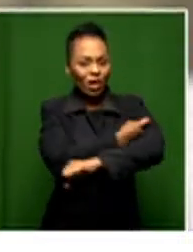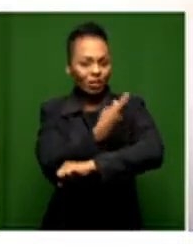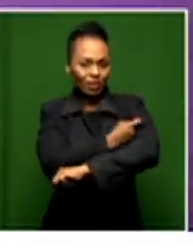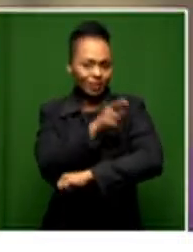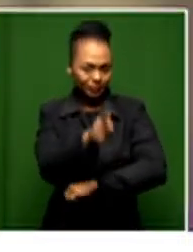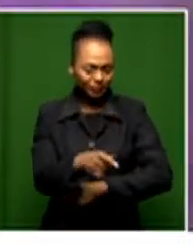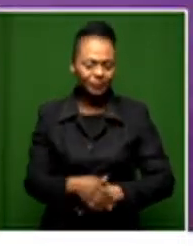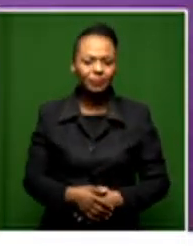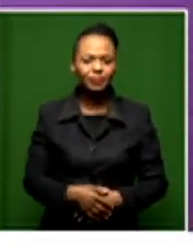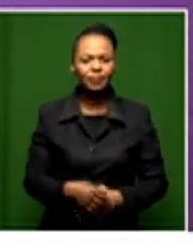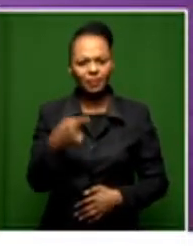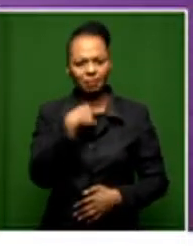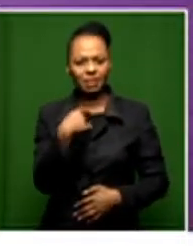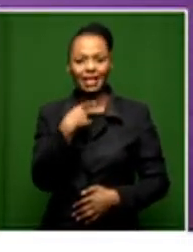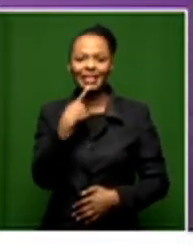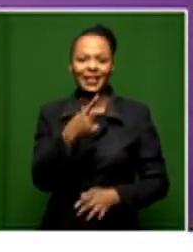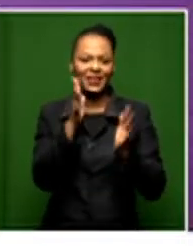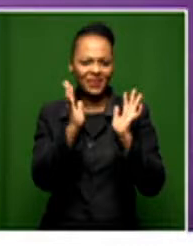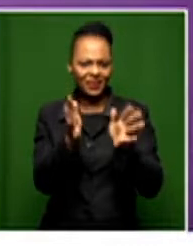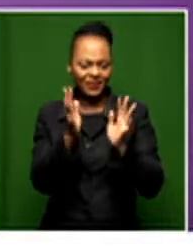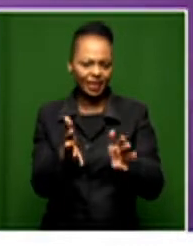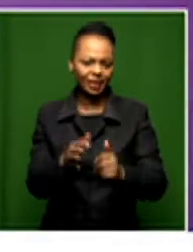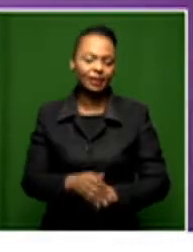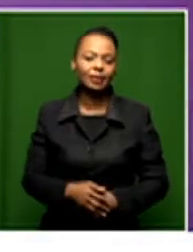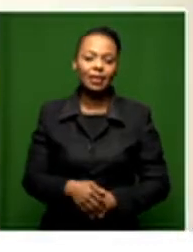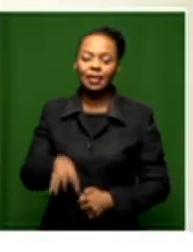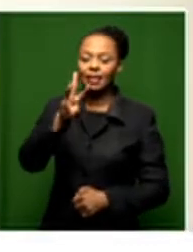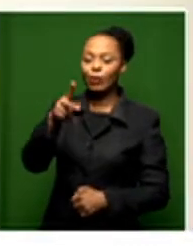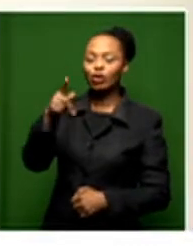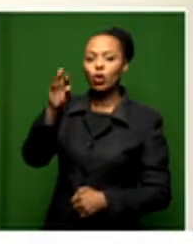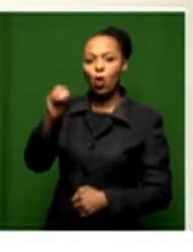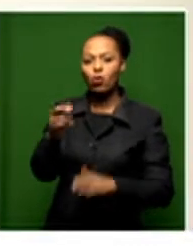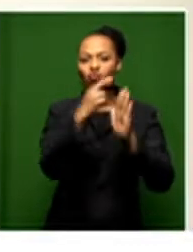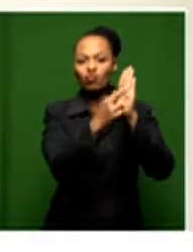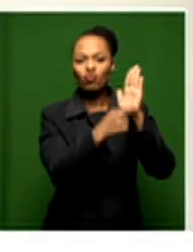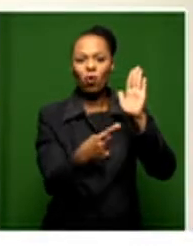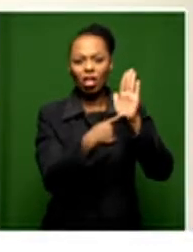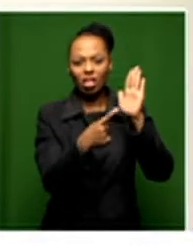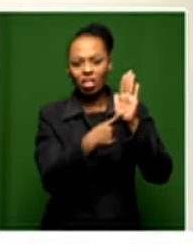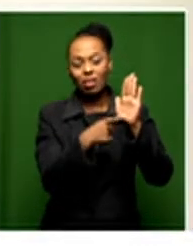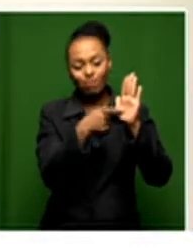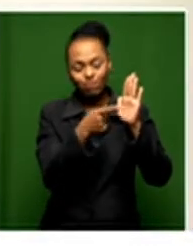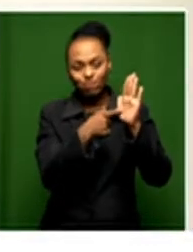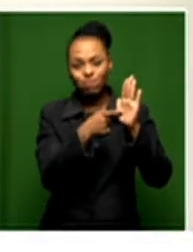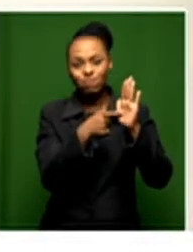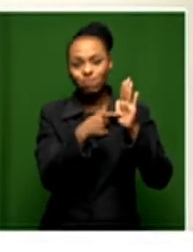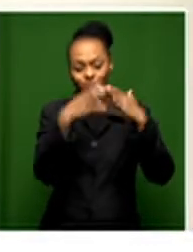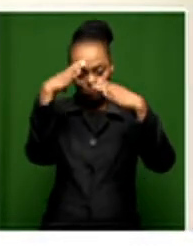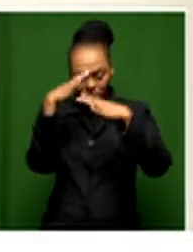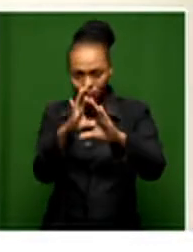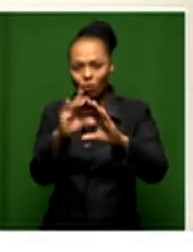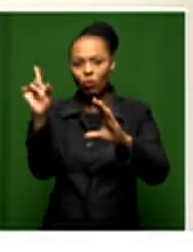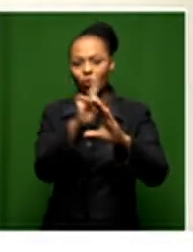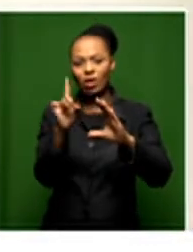vaccines, I have said that, the WTO rules, which talk about the